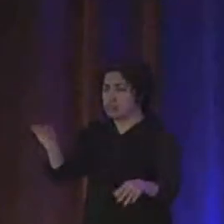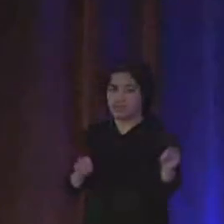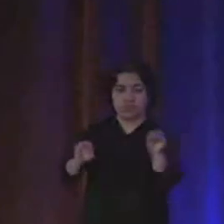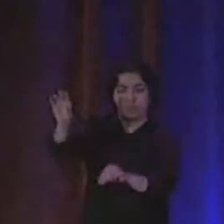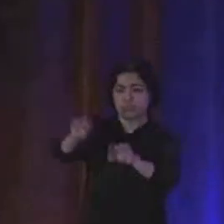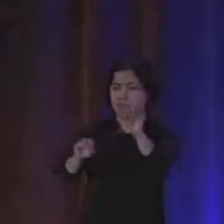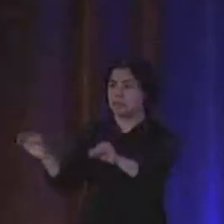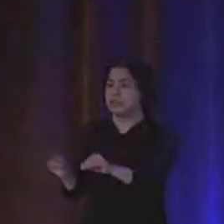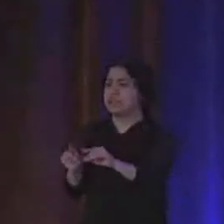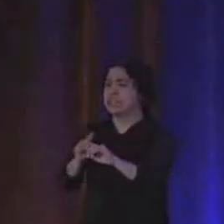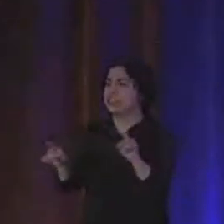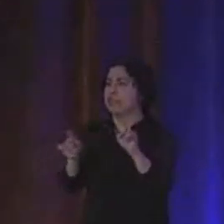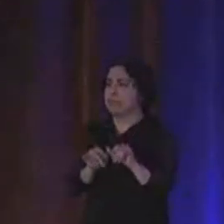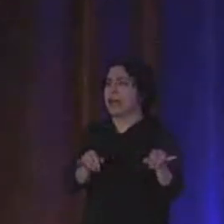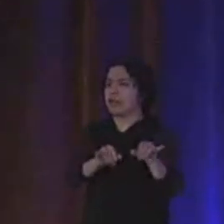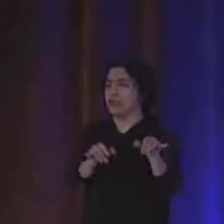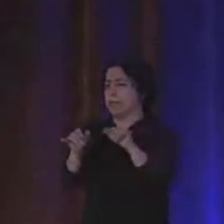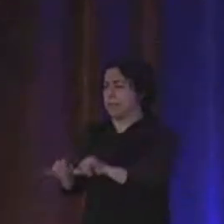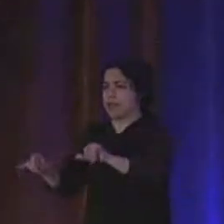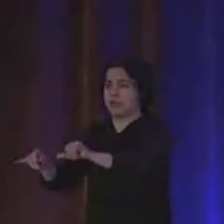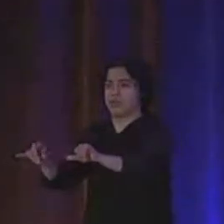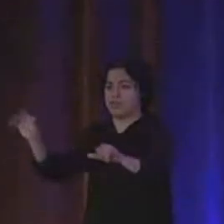patterns.